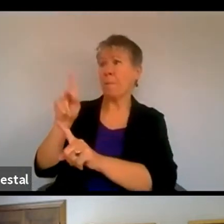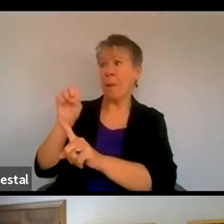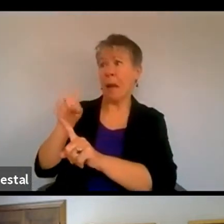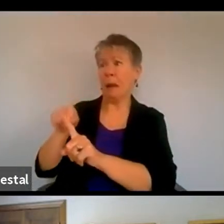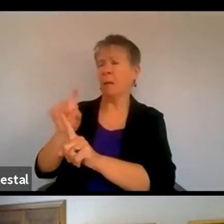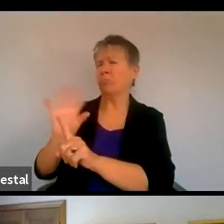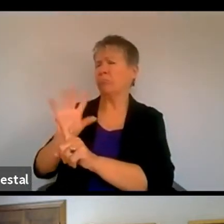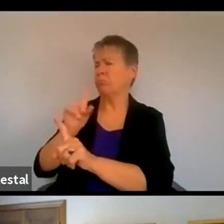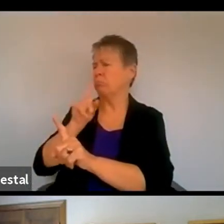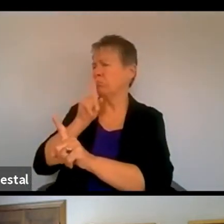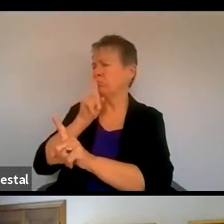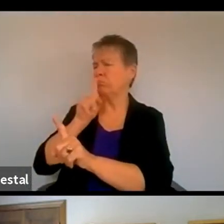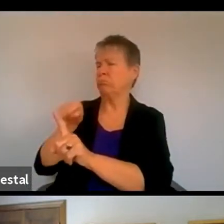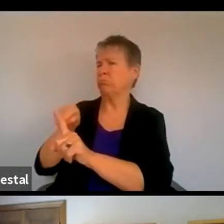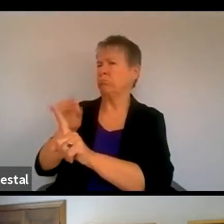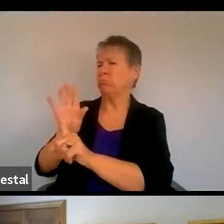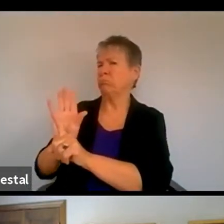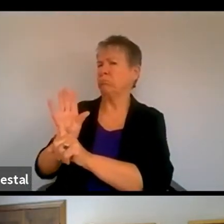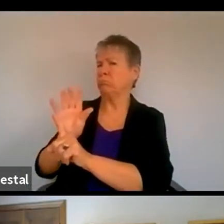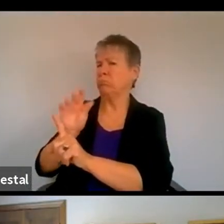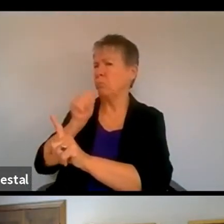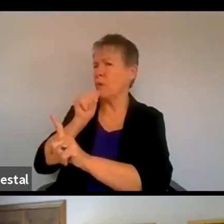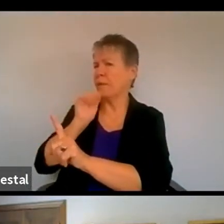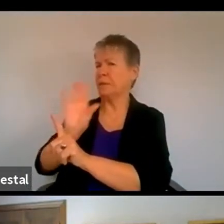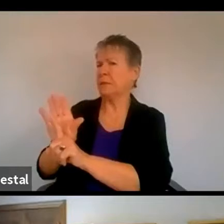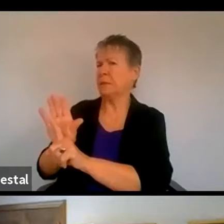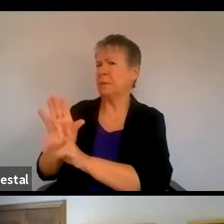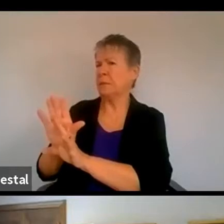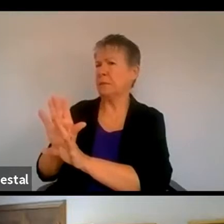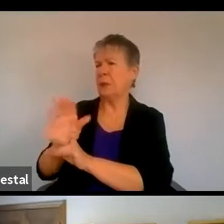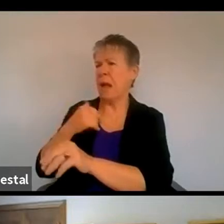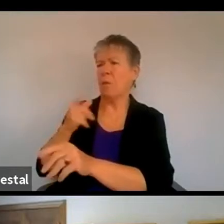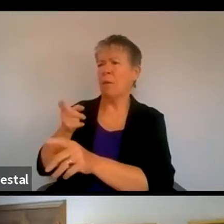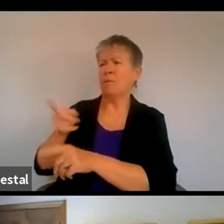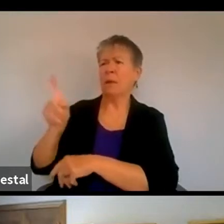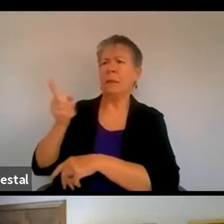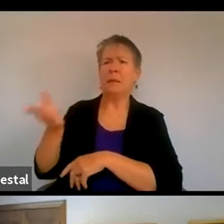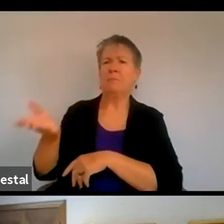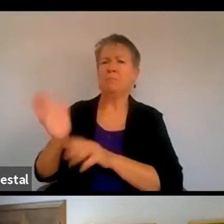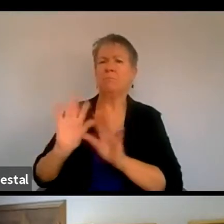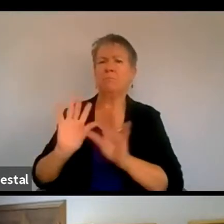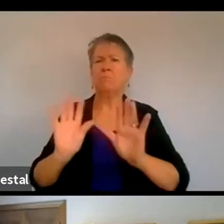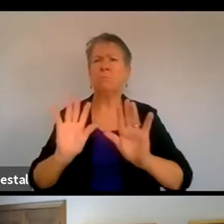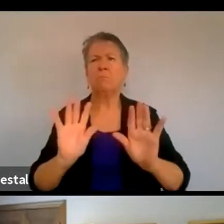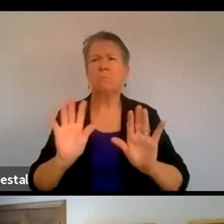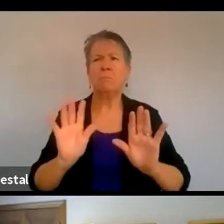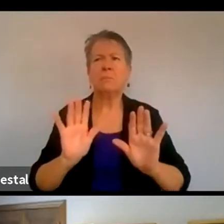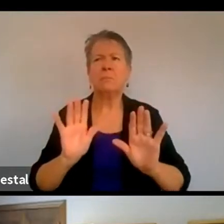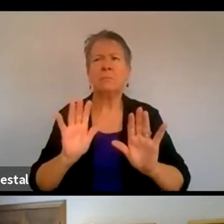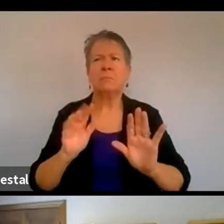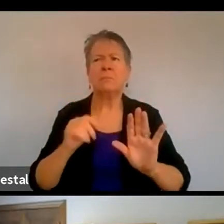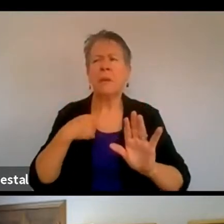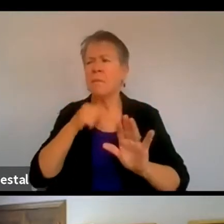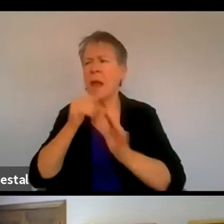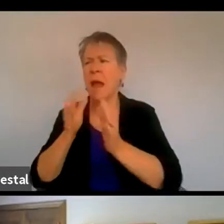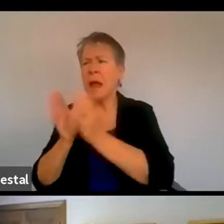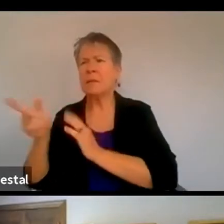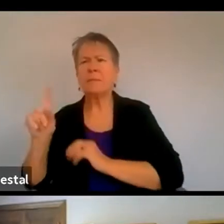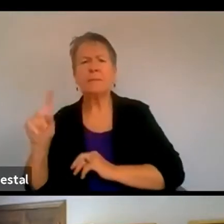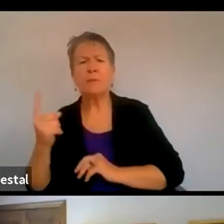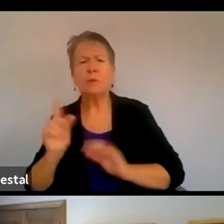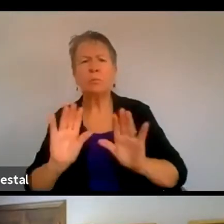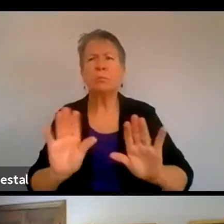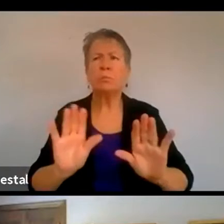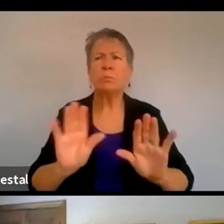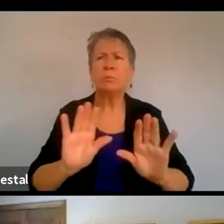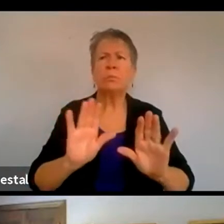I hope I don't offend Mike by saying this because I'm not asking permission, but there was no evidence of symptoms in